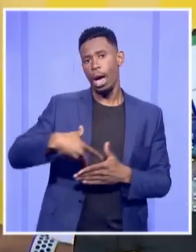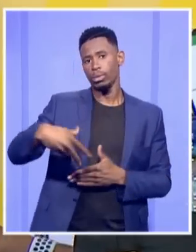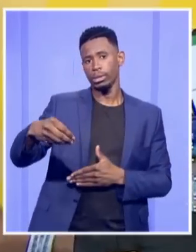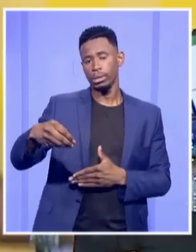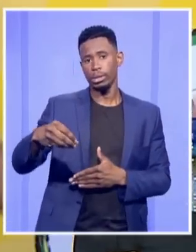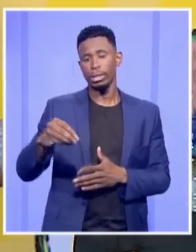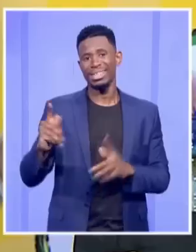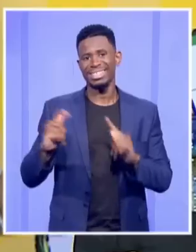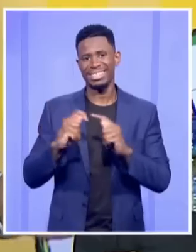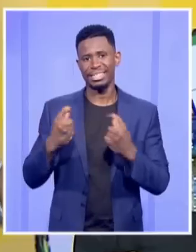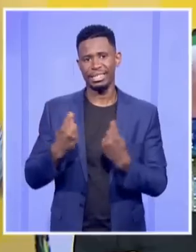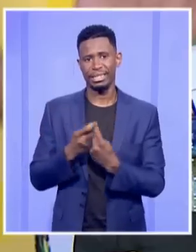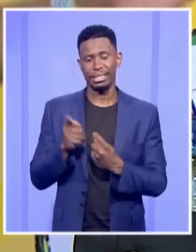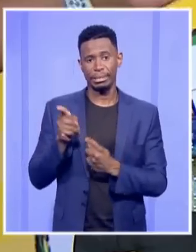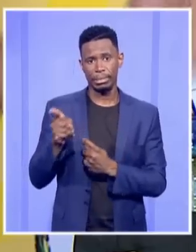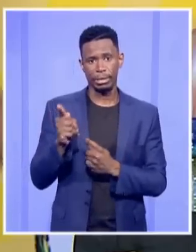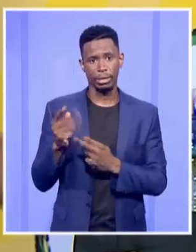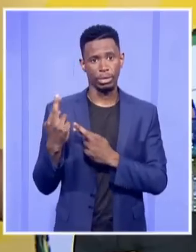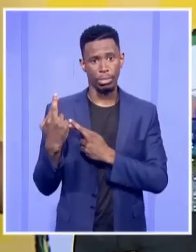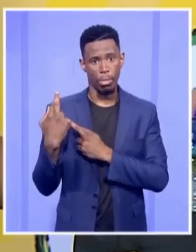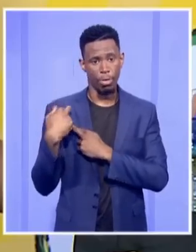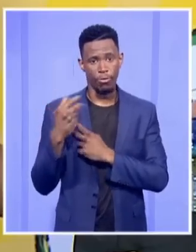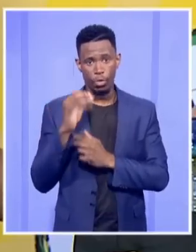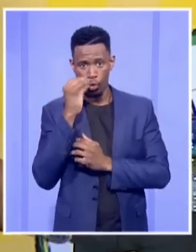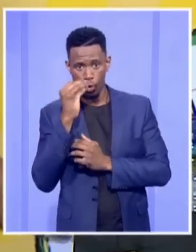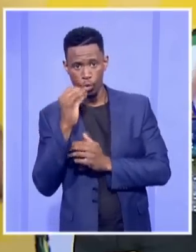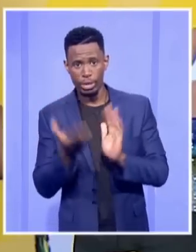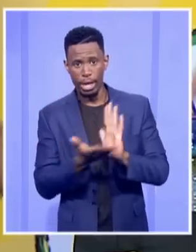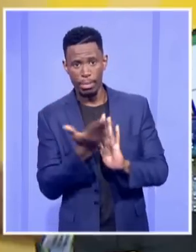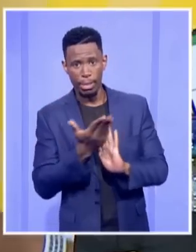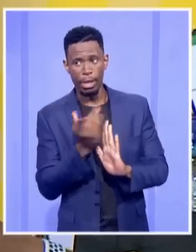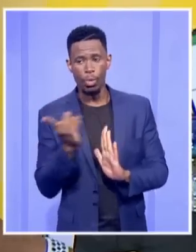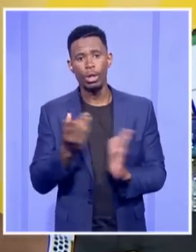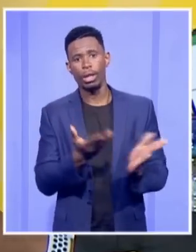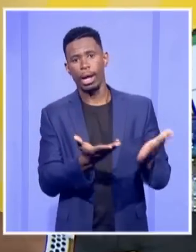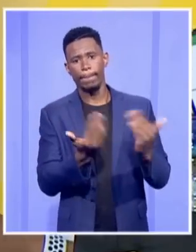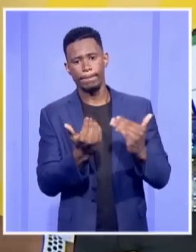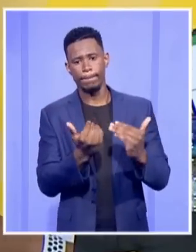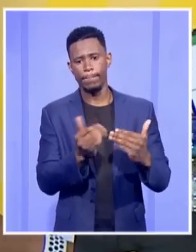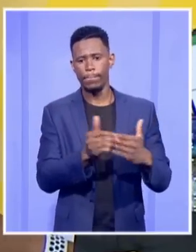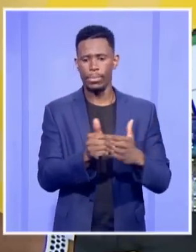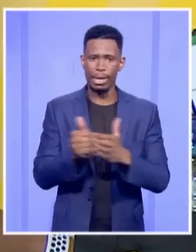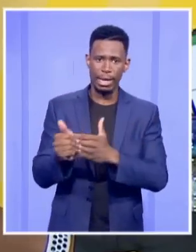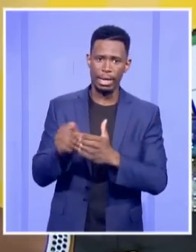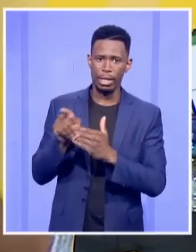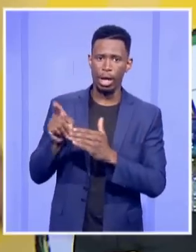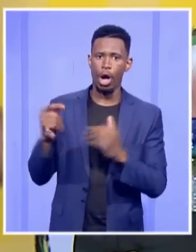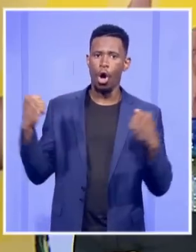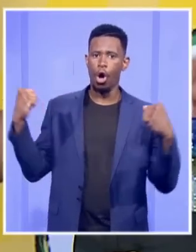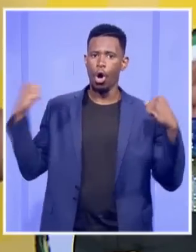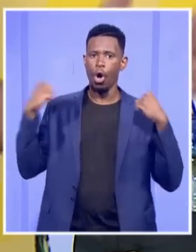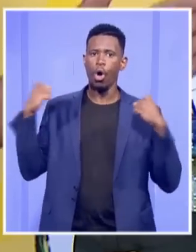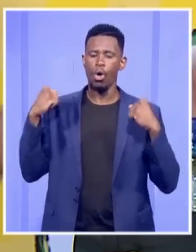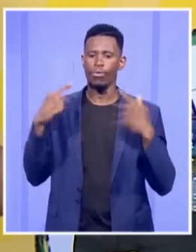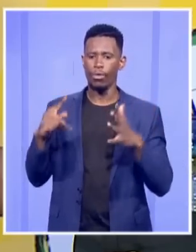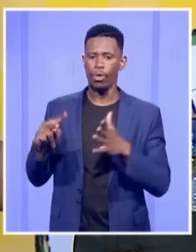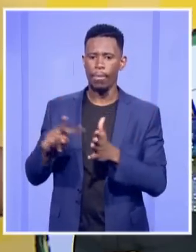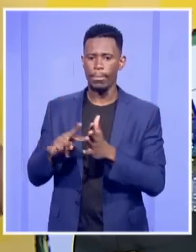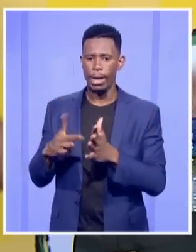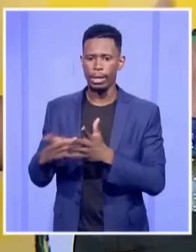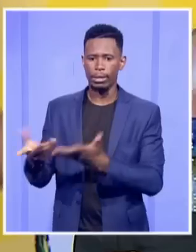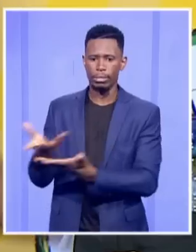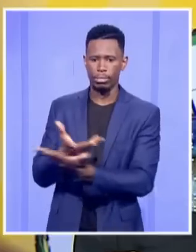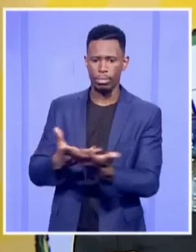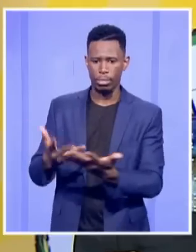team will come and lead you to the plenary hall. We have already indicated to